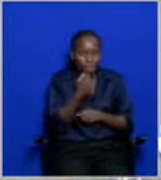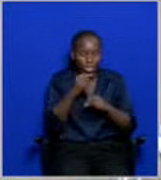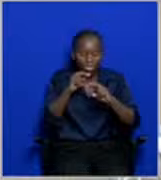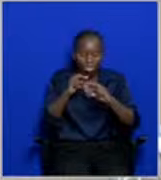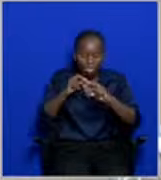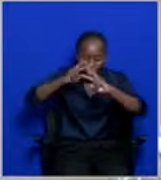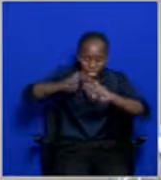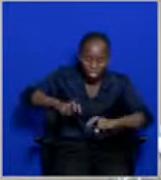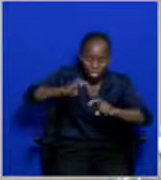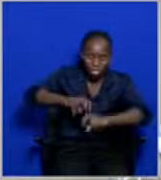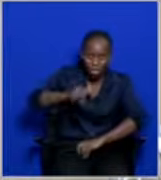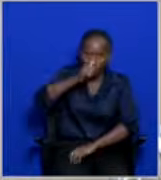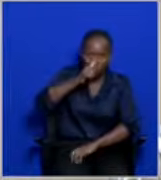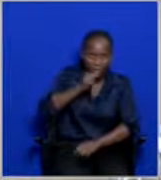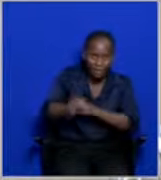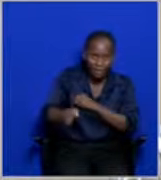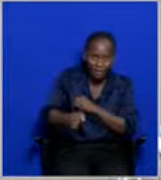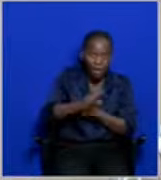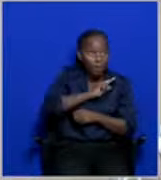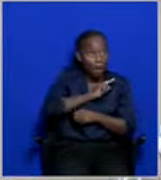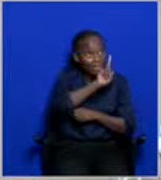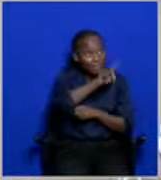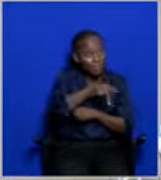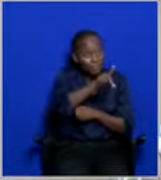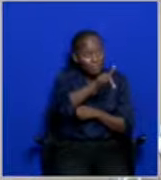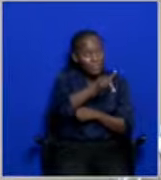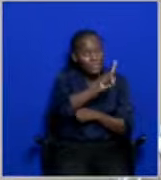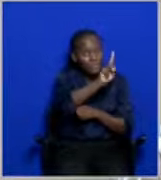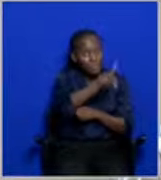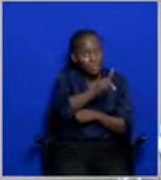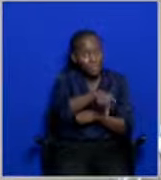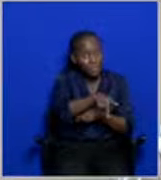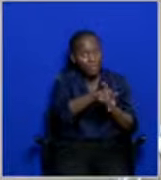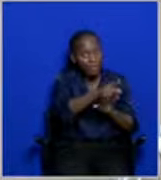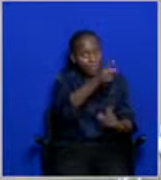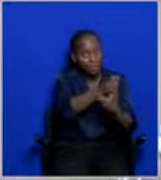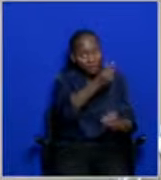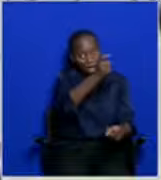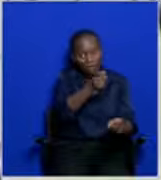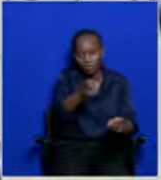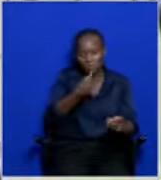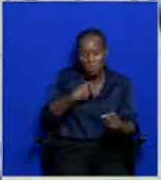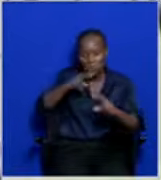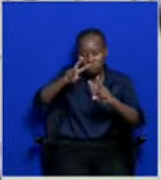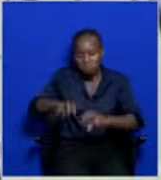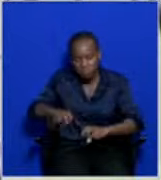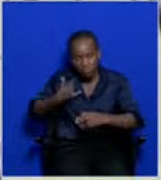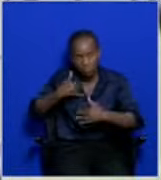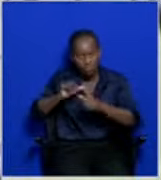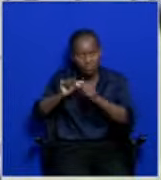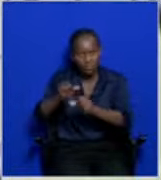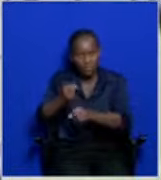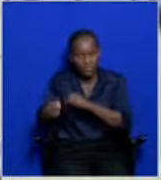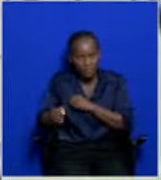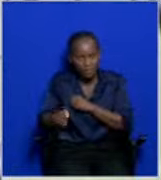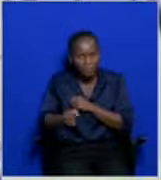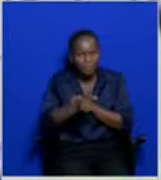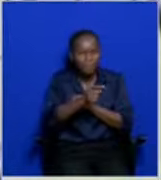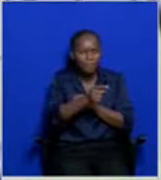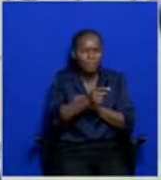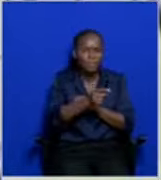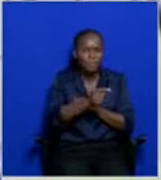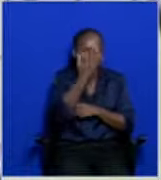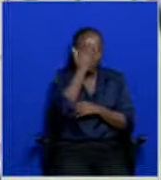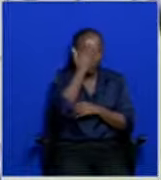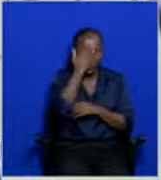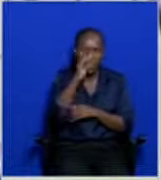But you had filed your report with the DPP as you filed with EMPD. Yes. Do you know what became of the EMPD processes following